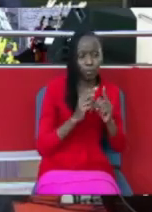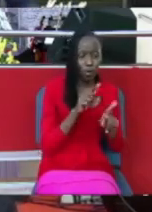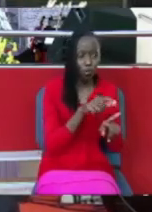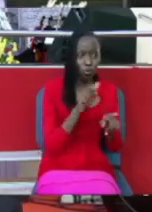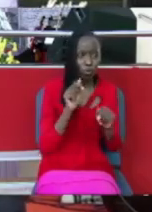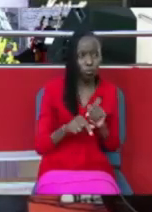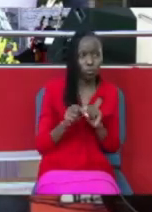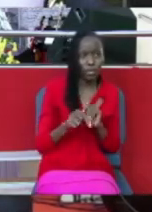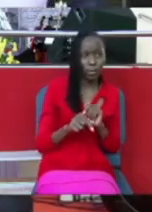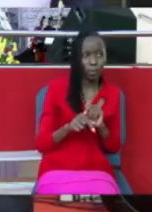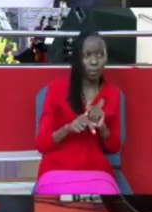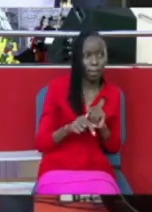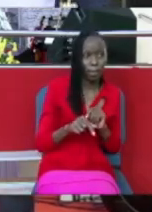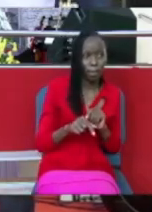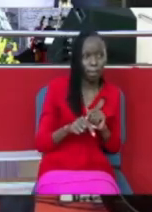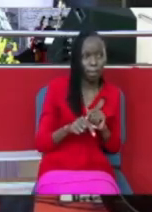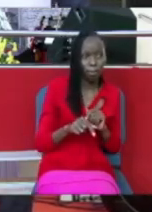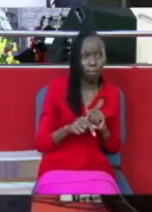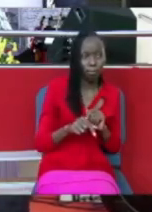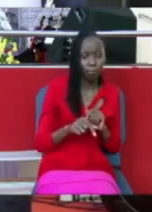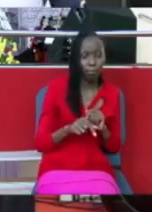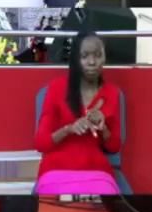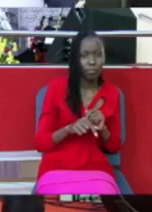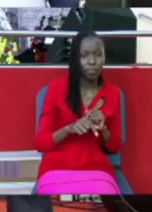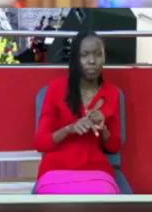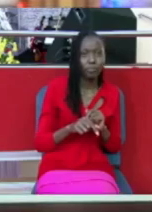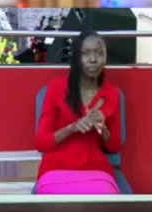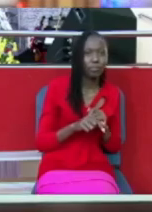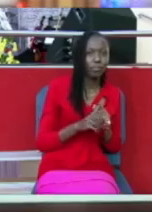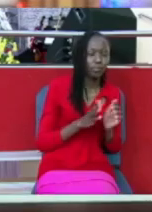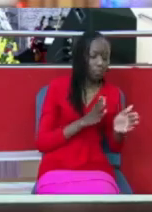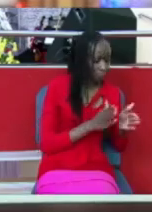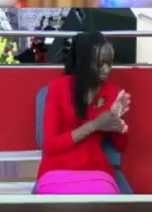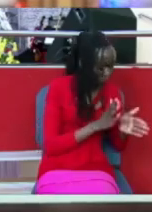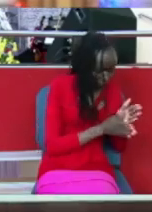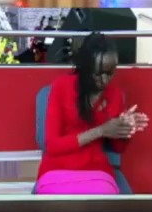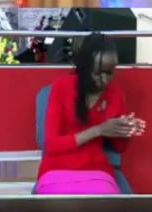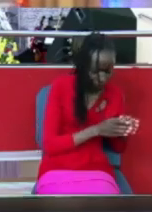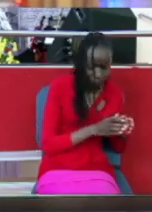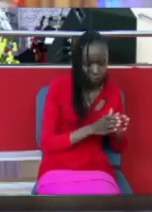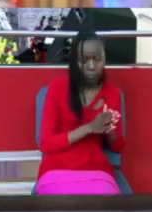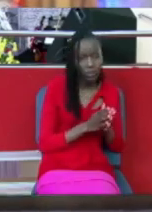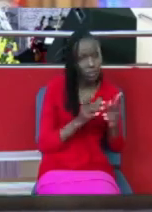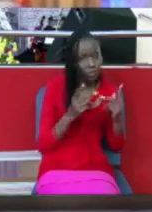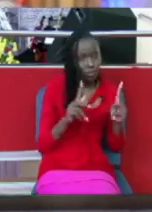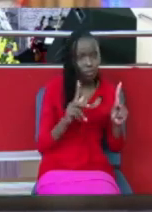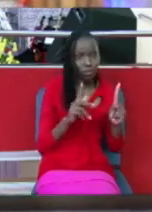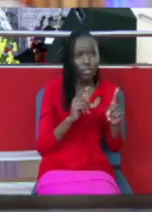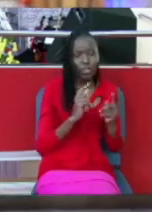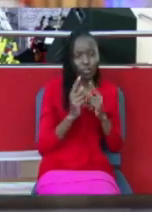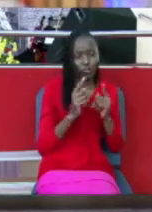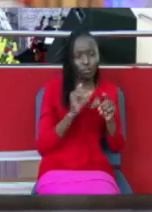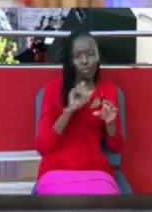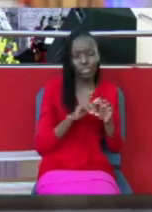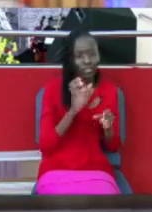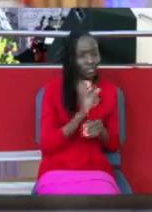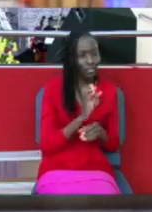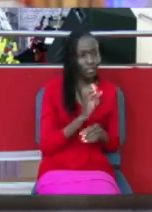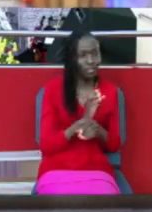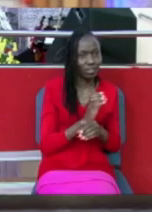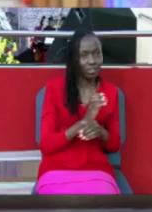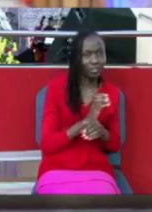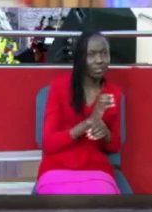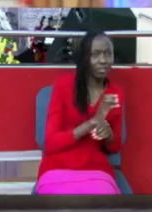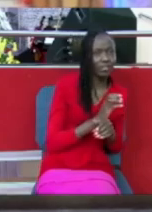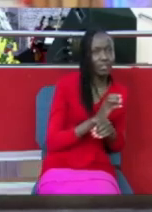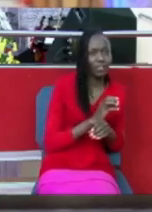today, kutoka leo, please make sure you are talking to somebody. Hebu utazama jirani umuambie. It is okay to speak in the house of God. Ni vyema kuongea katika